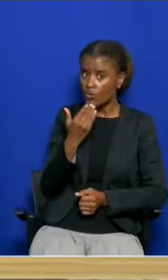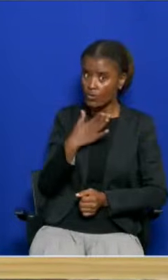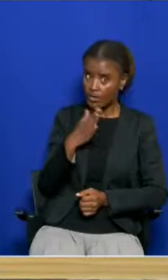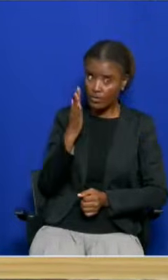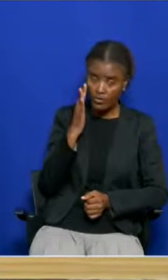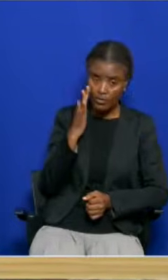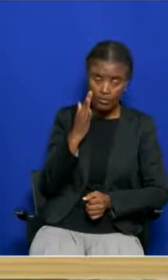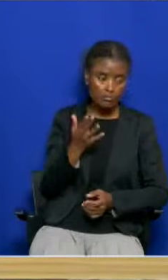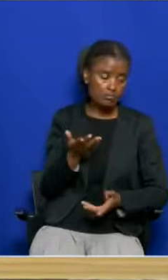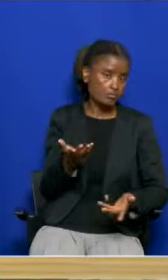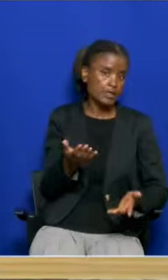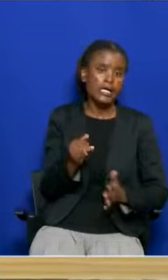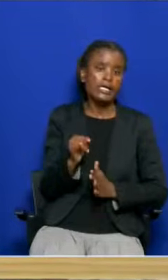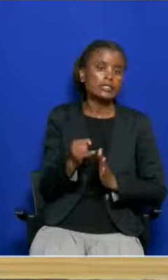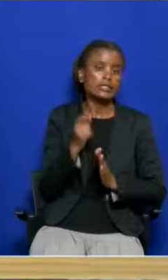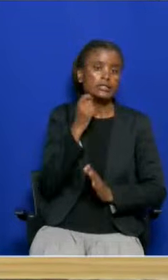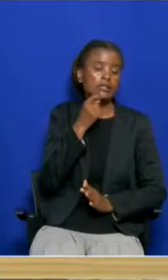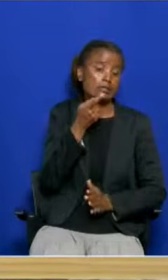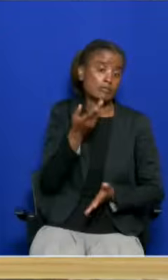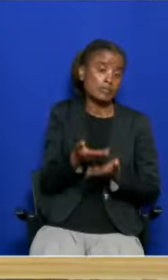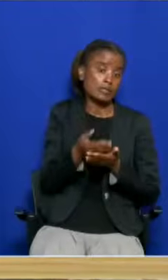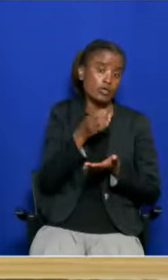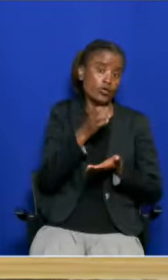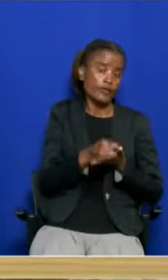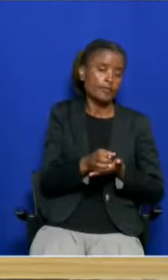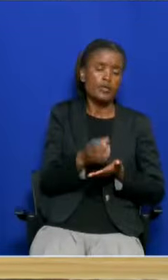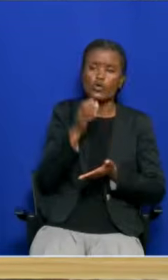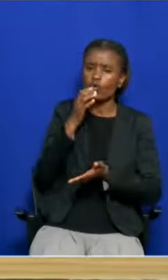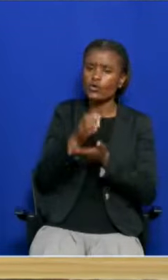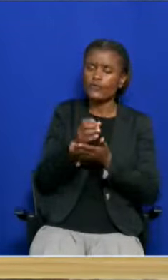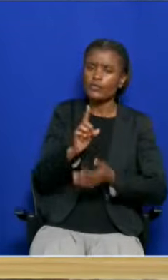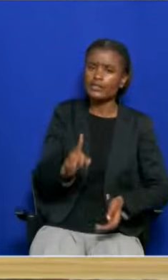confirm? Confirm what? If he knows.